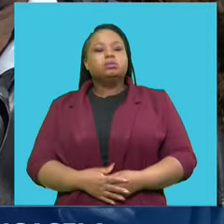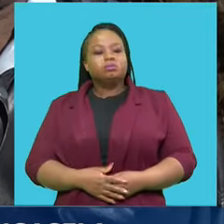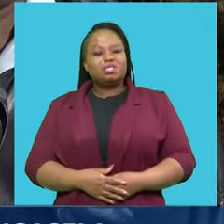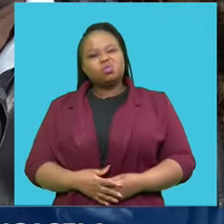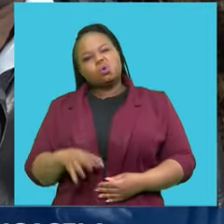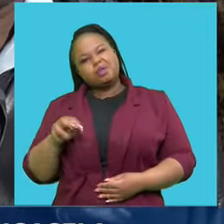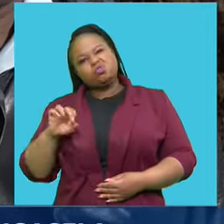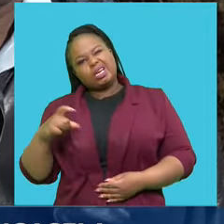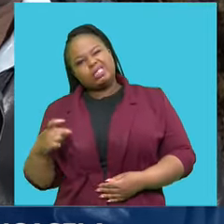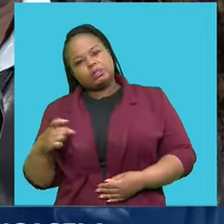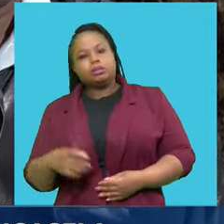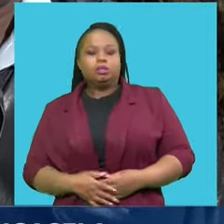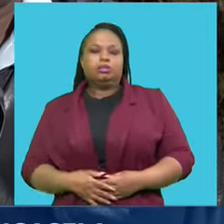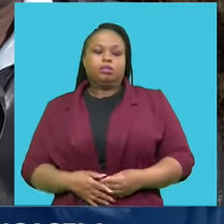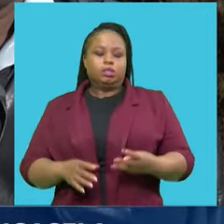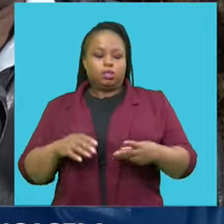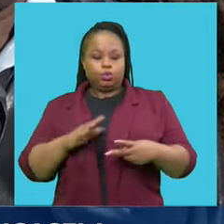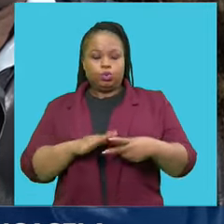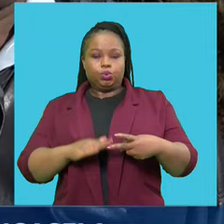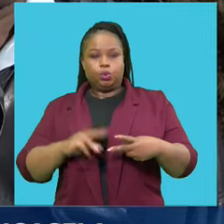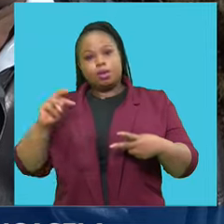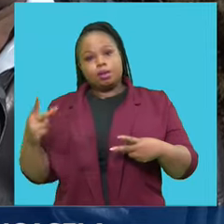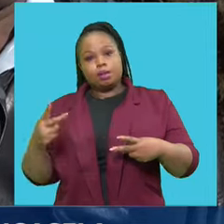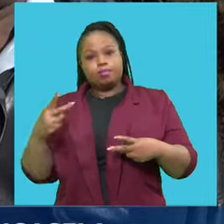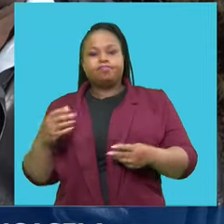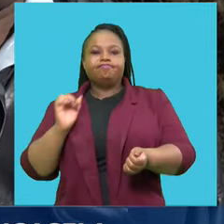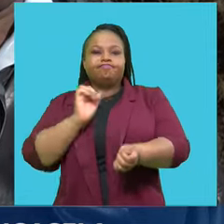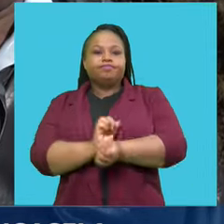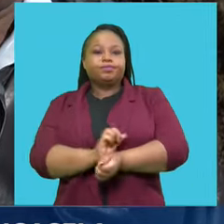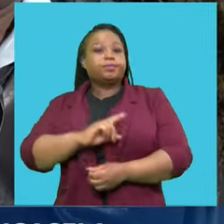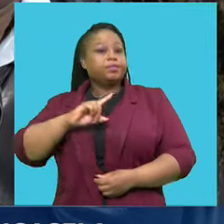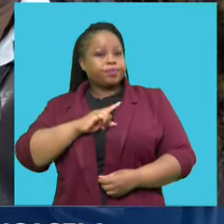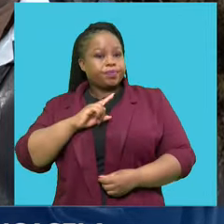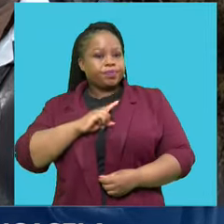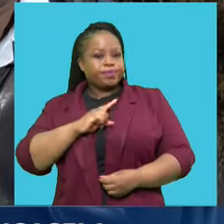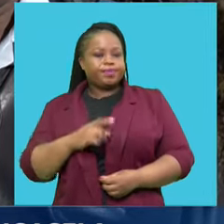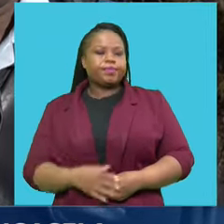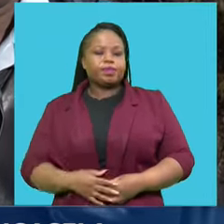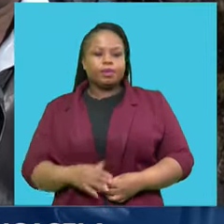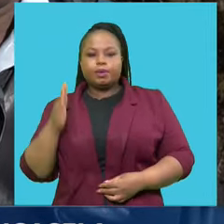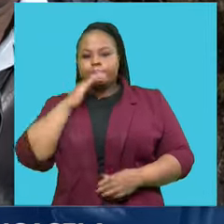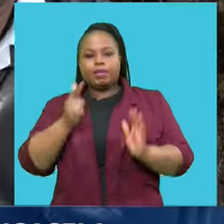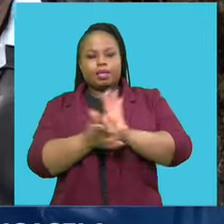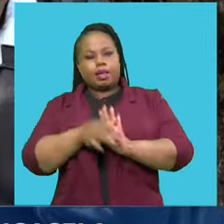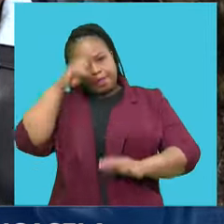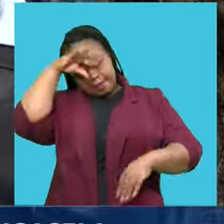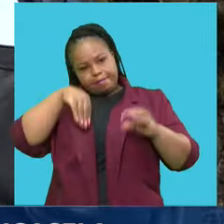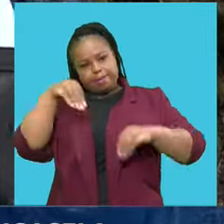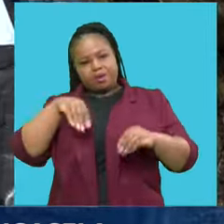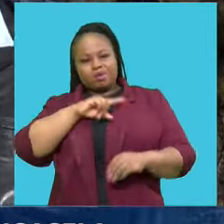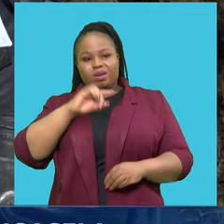your mandrakes. And two people have also been arrested for illegal mining. As we